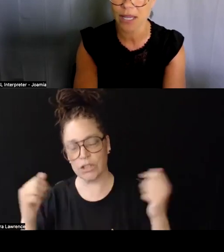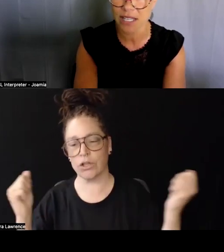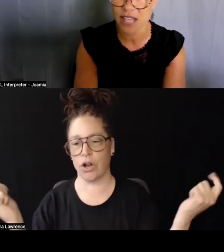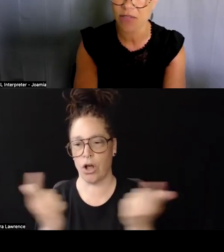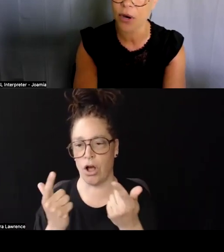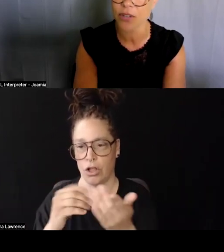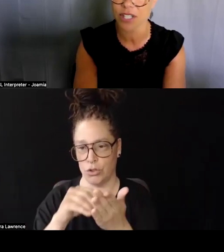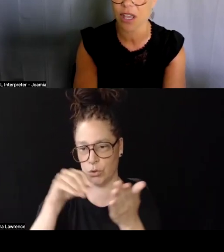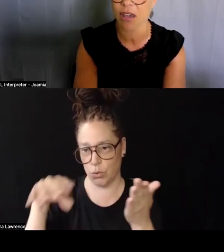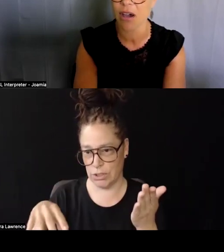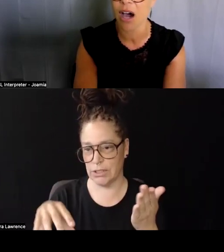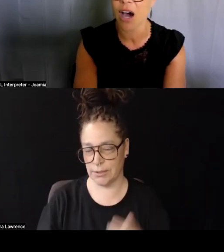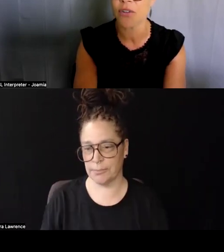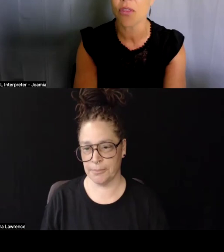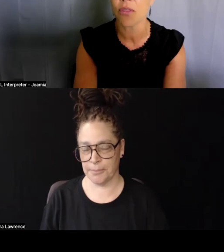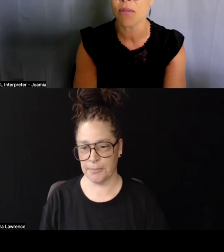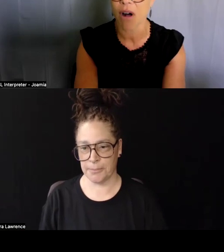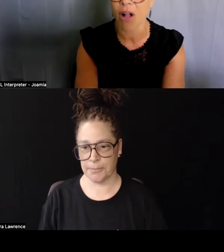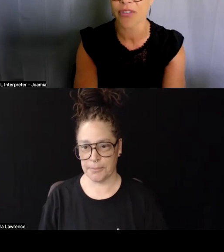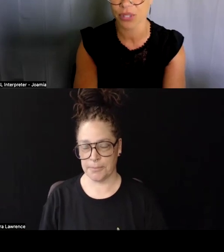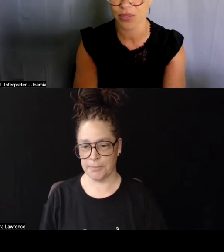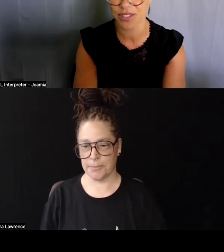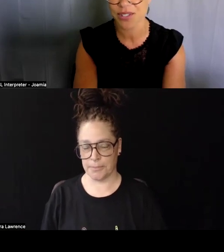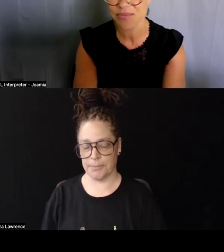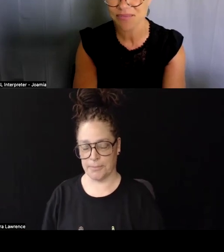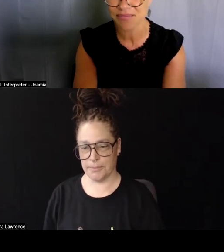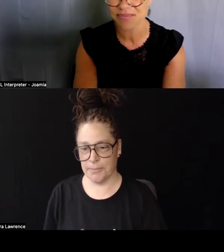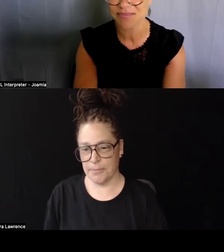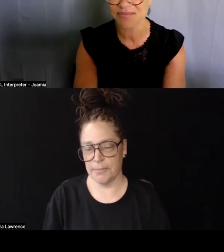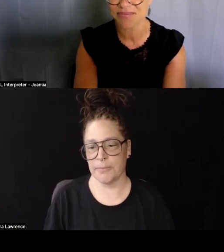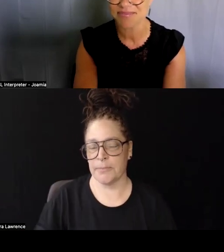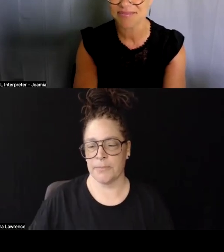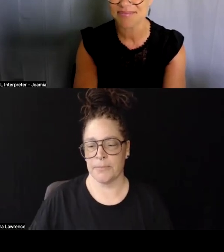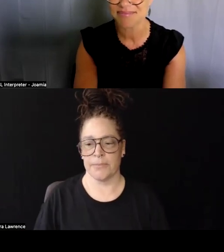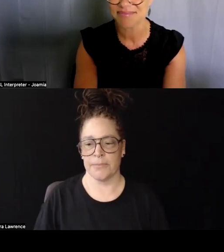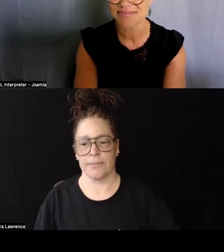decentering whiteness and focusing on all the students.